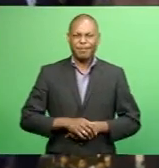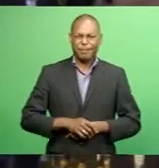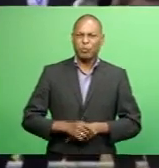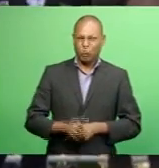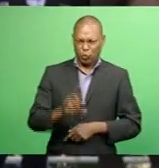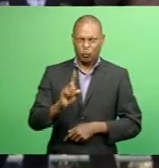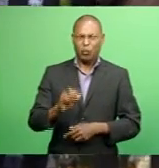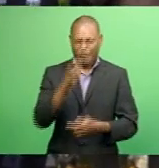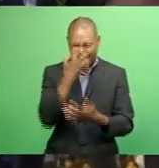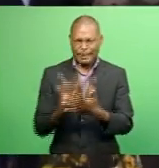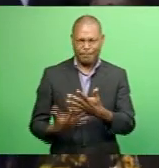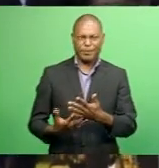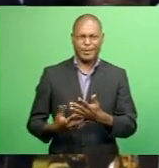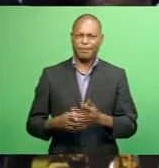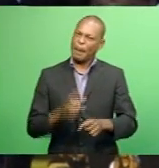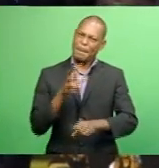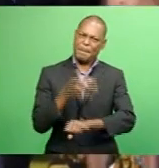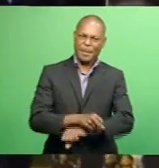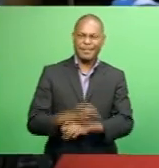beat Naliva.